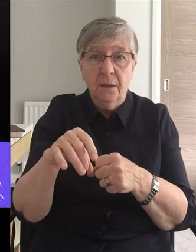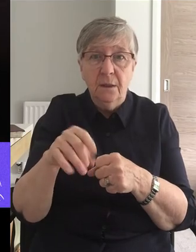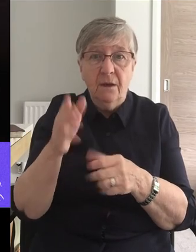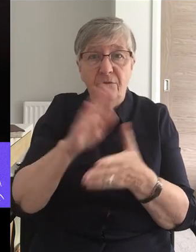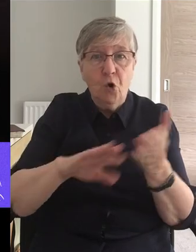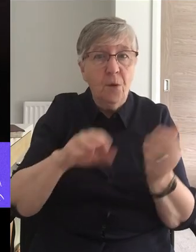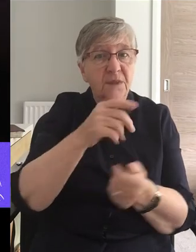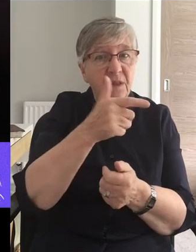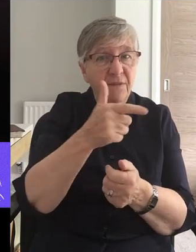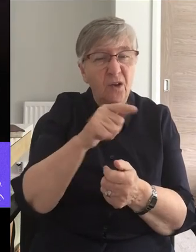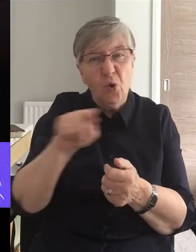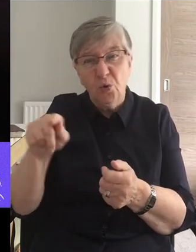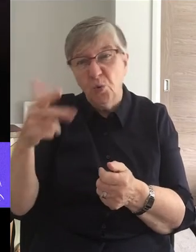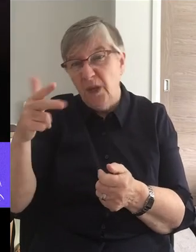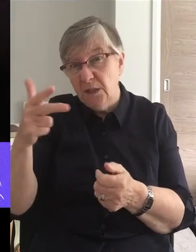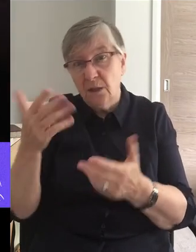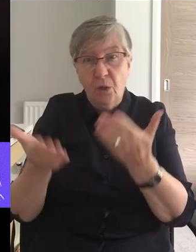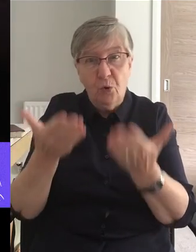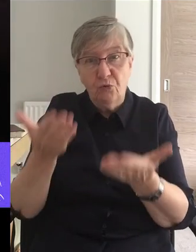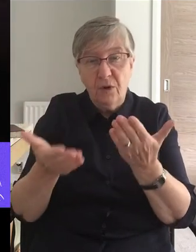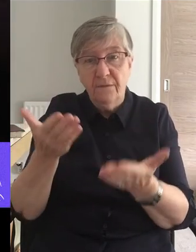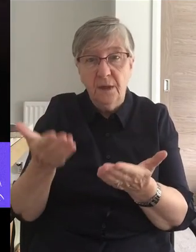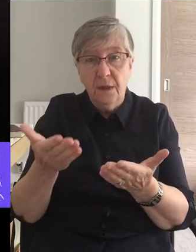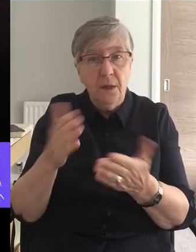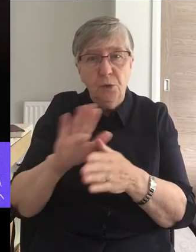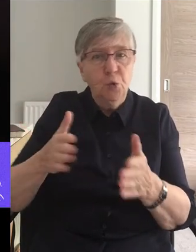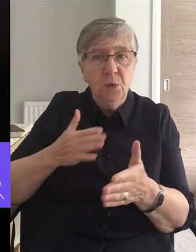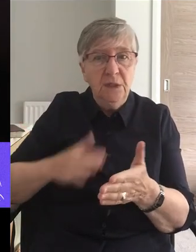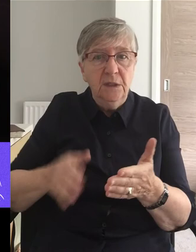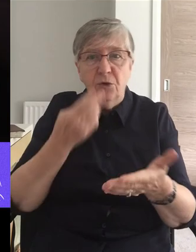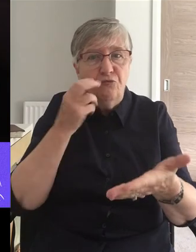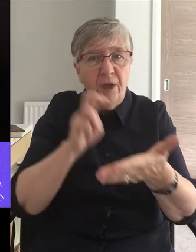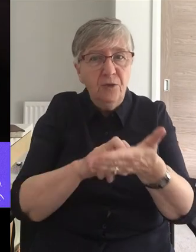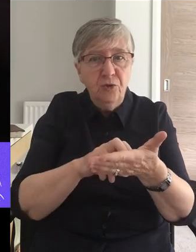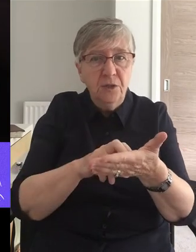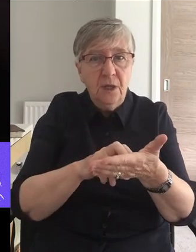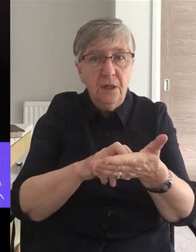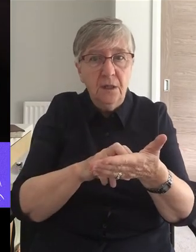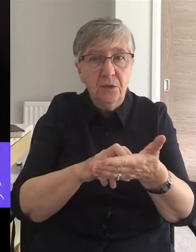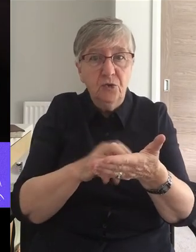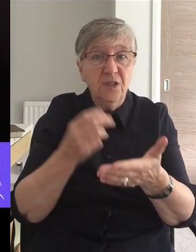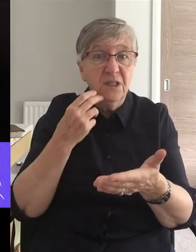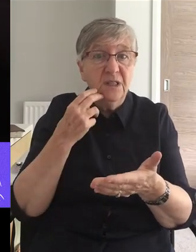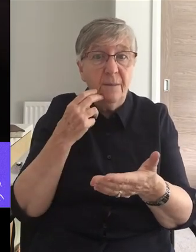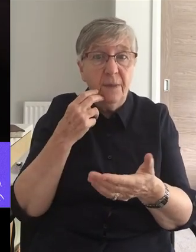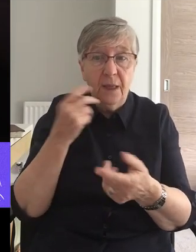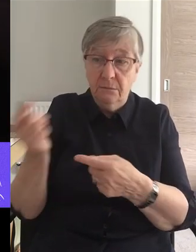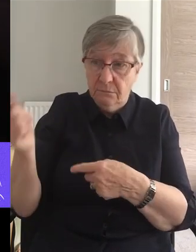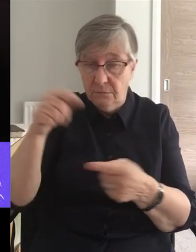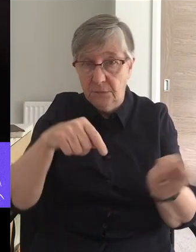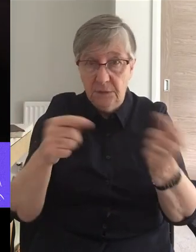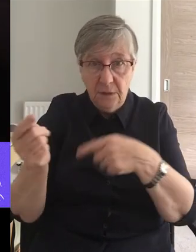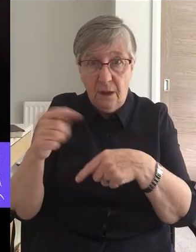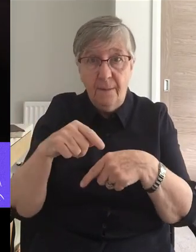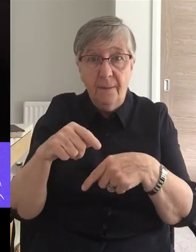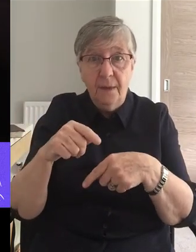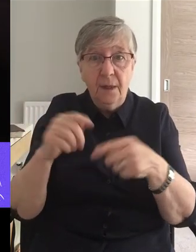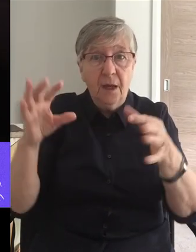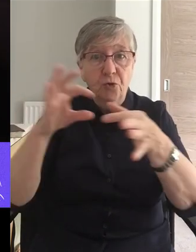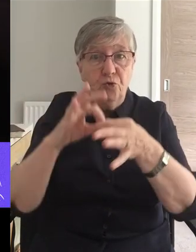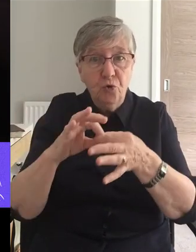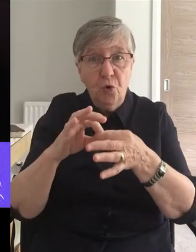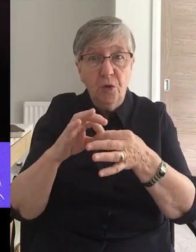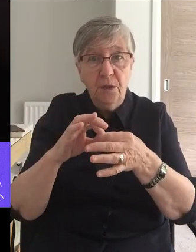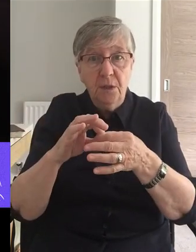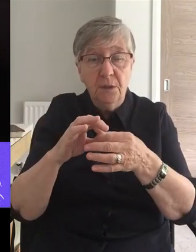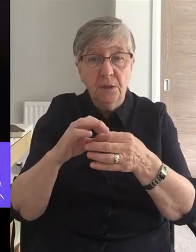just from 7 o'clock until 8 or so. No need to register or anything, just simply you're welcome to turn up. You can join us